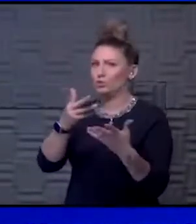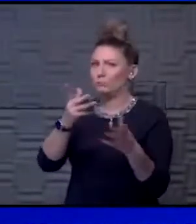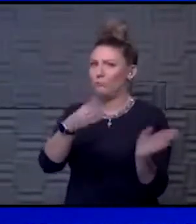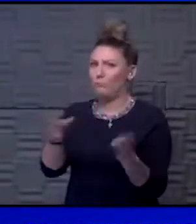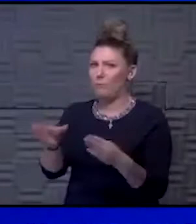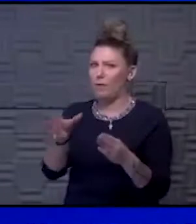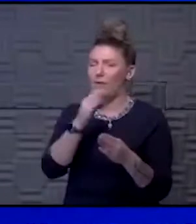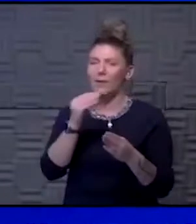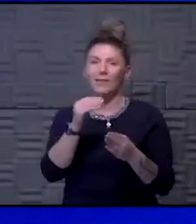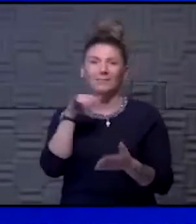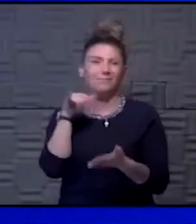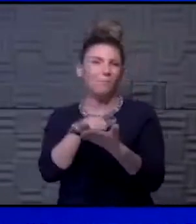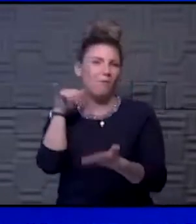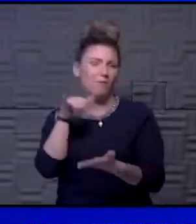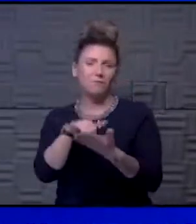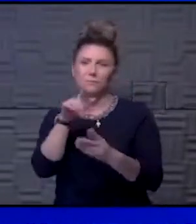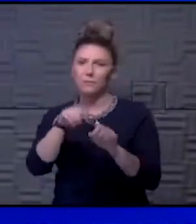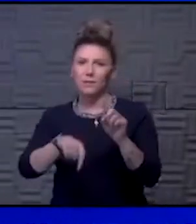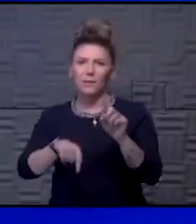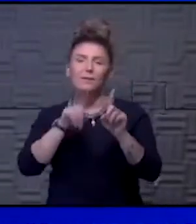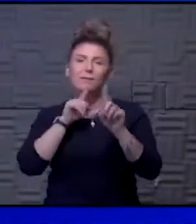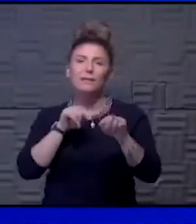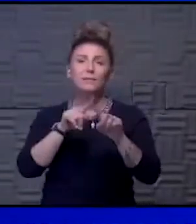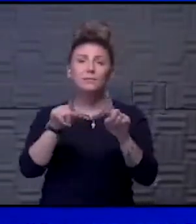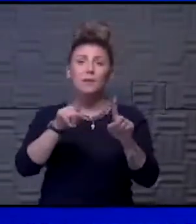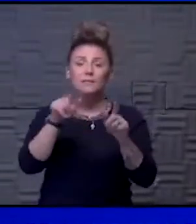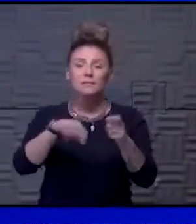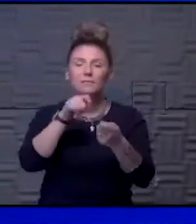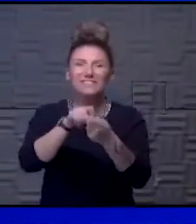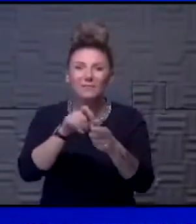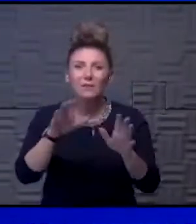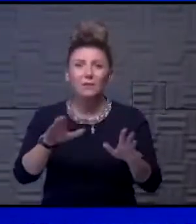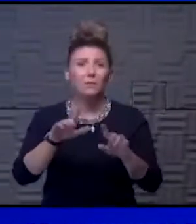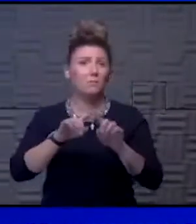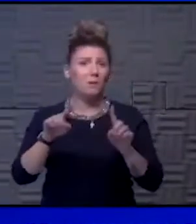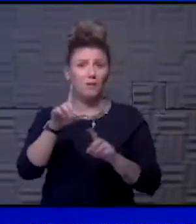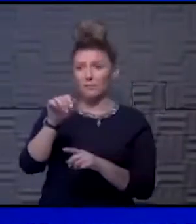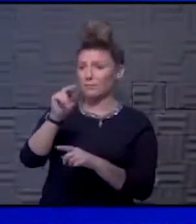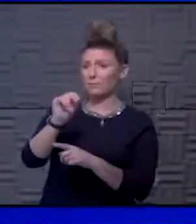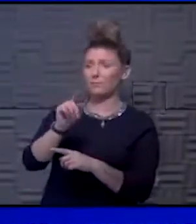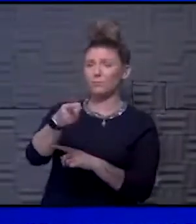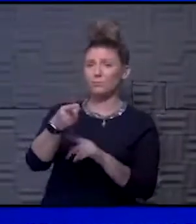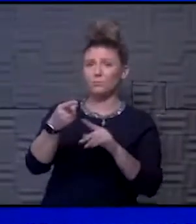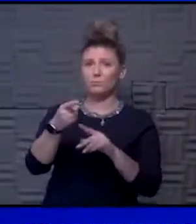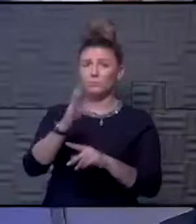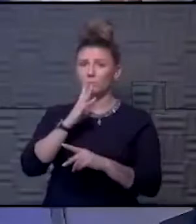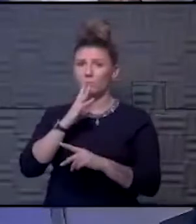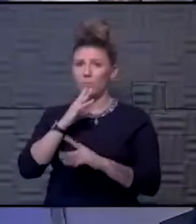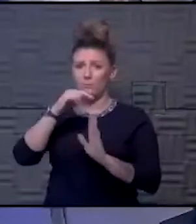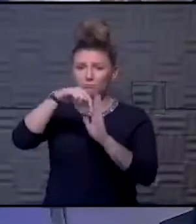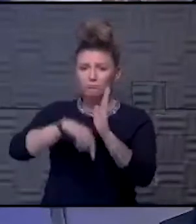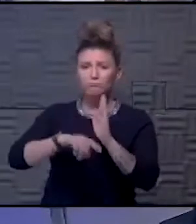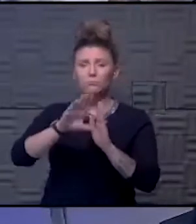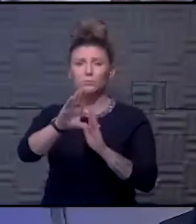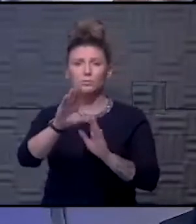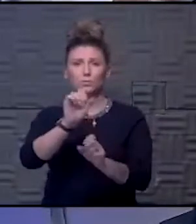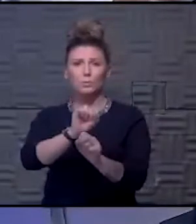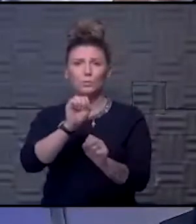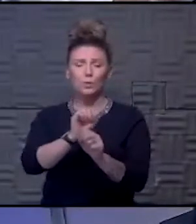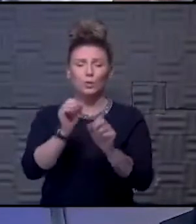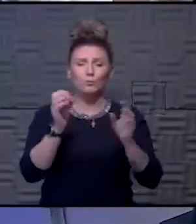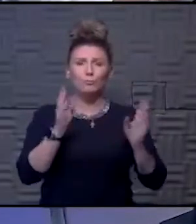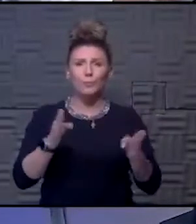us, I think, to answer but specifically. But Dana, you also talk a lot about your work in